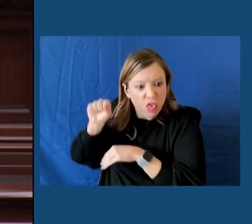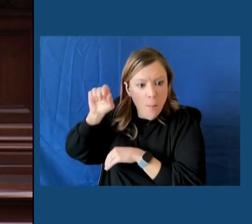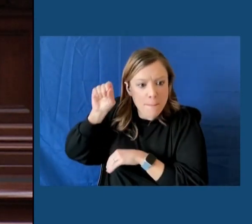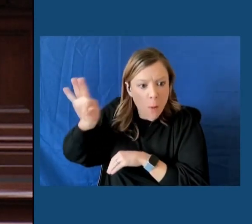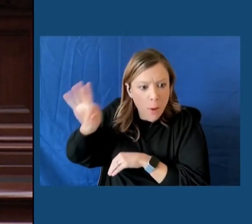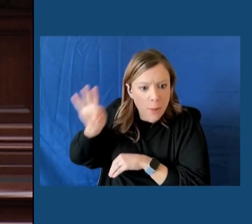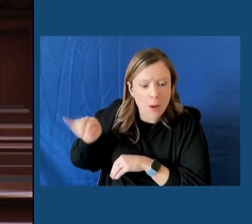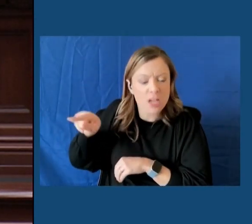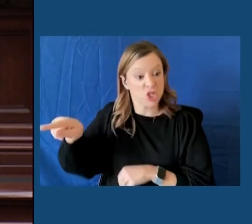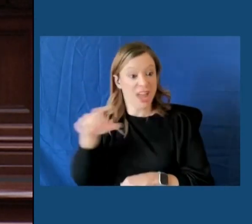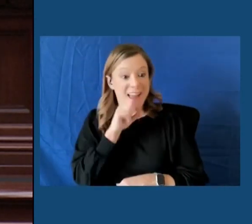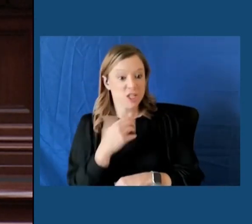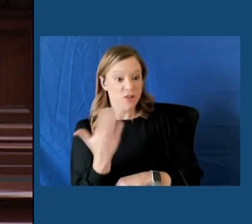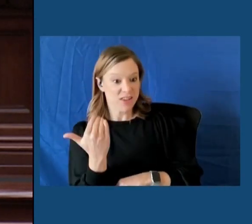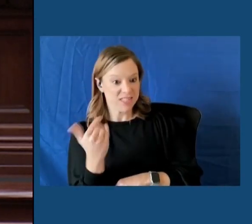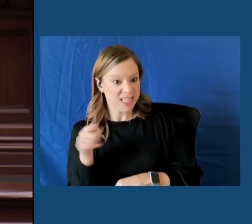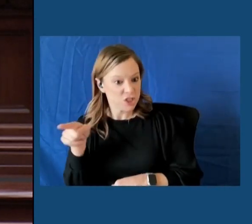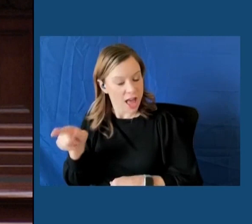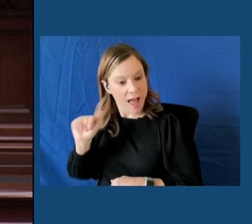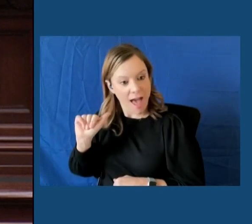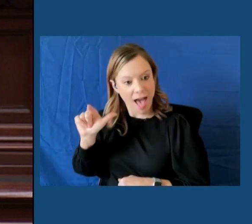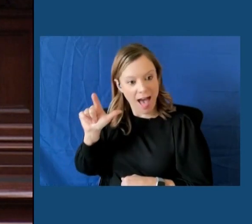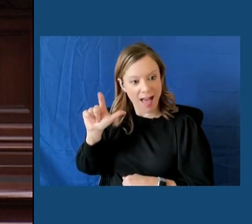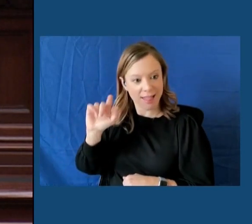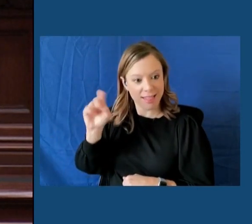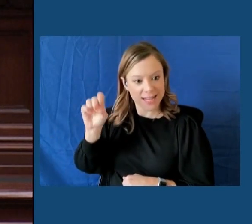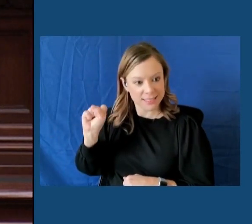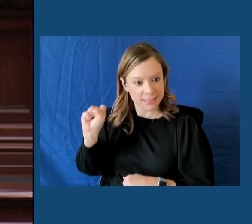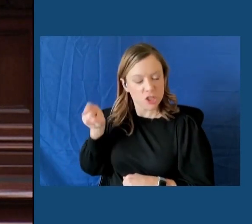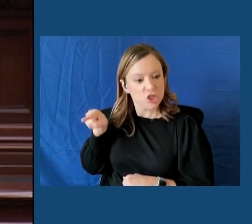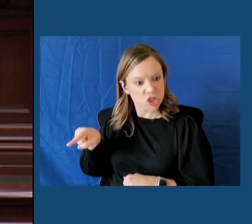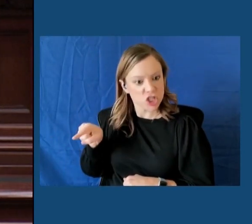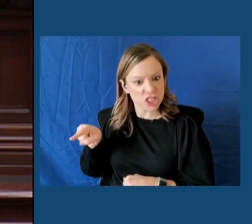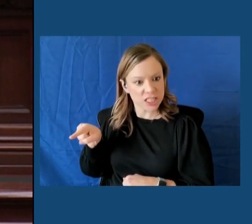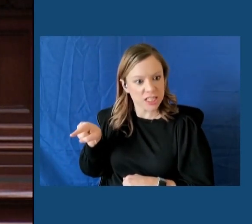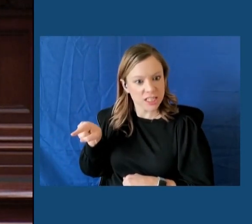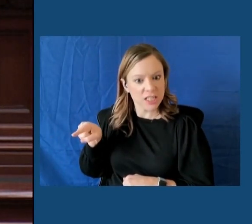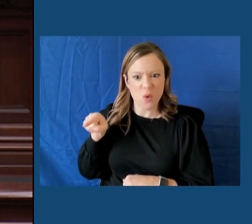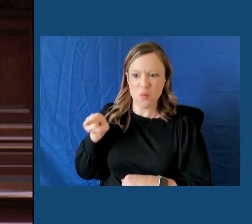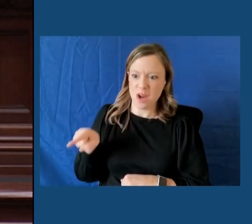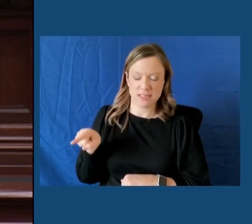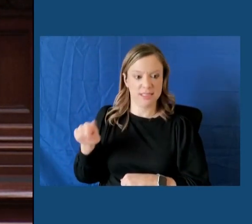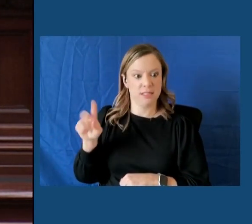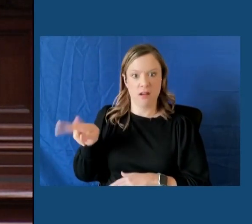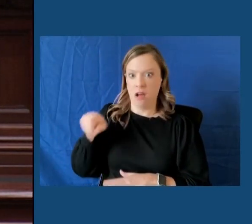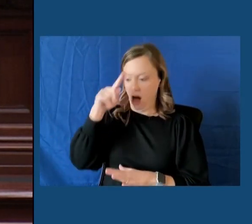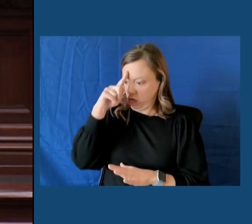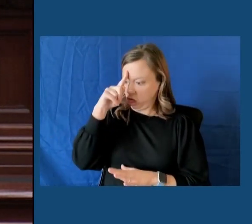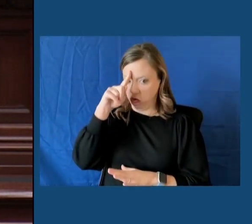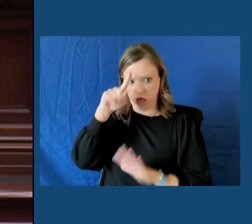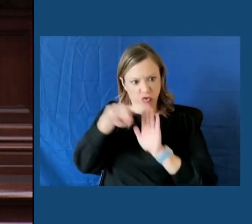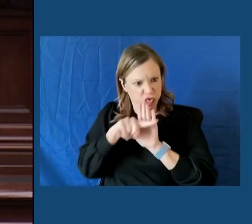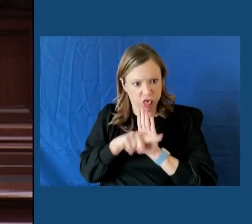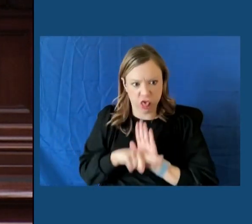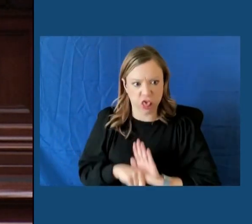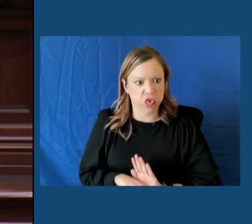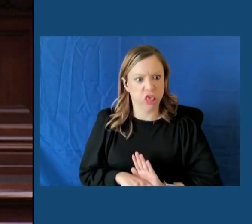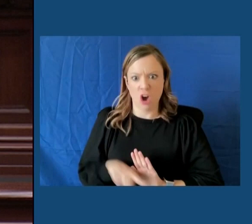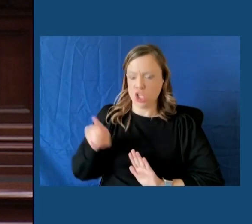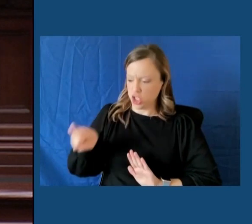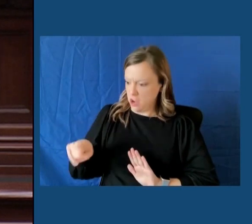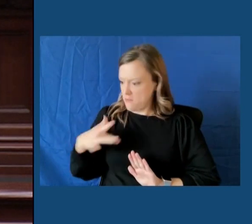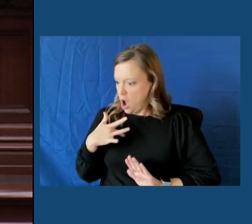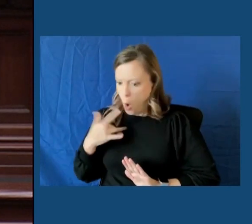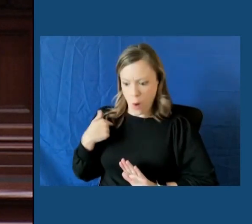was spiraling. She was losing weight. She didn't sleep. Her life wasn't hers anymore. It belonged to the